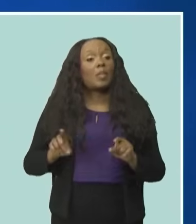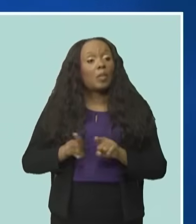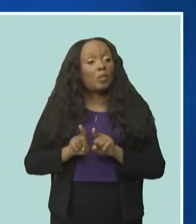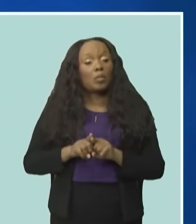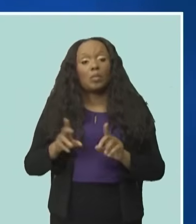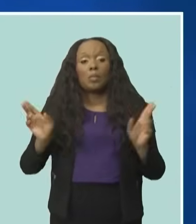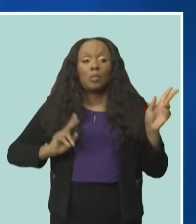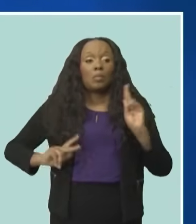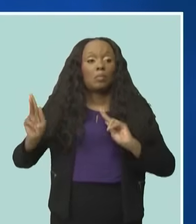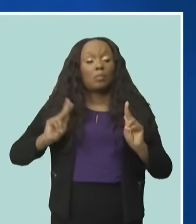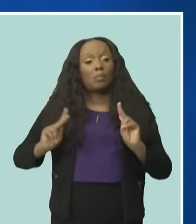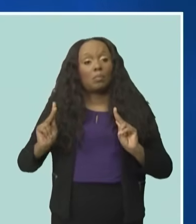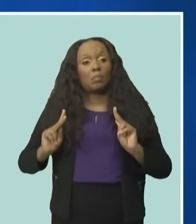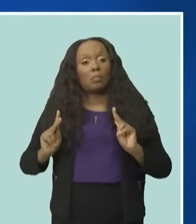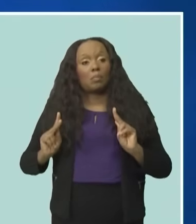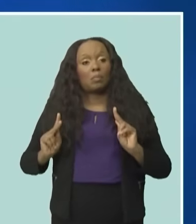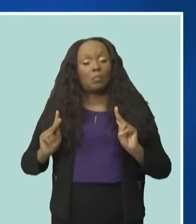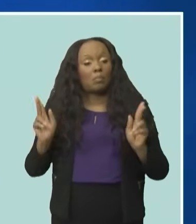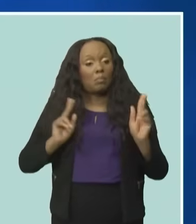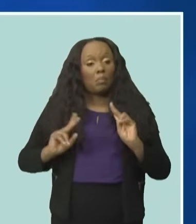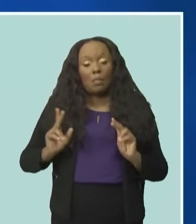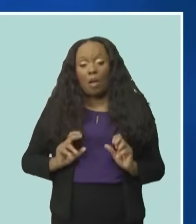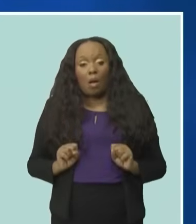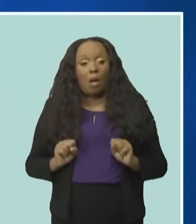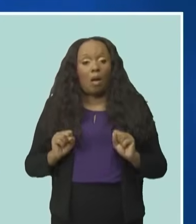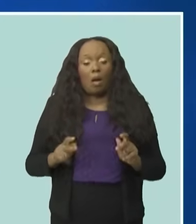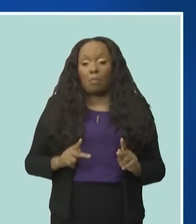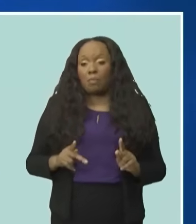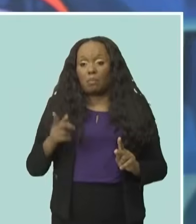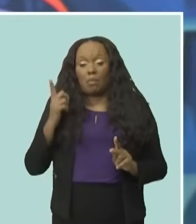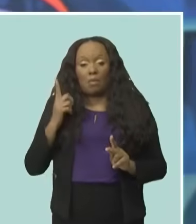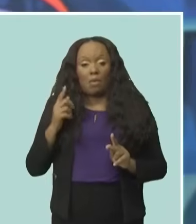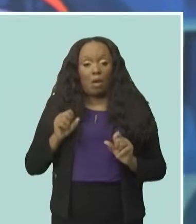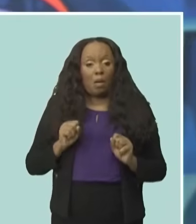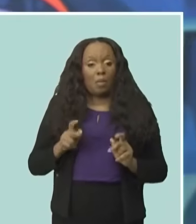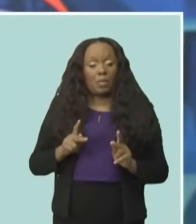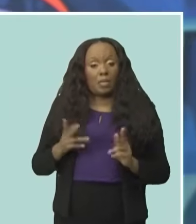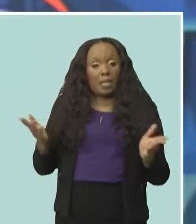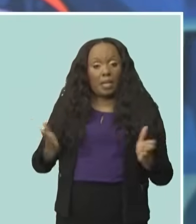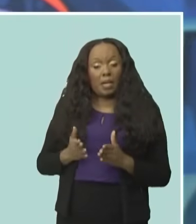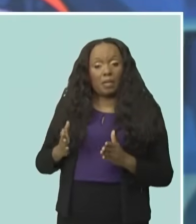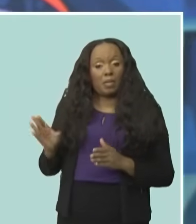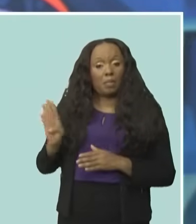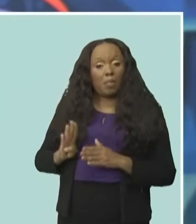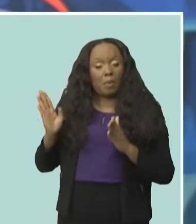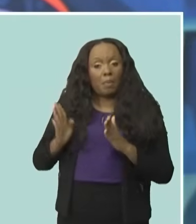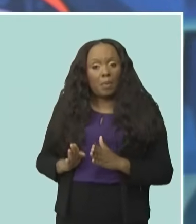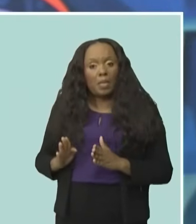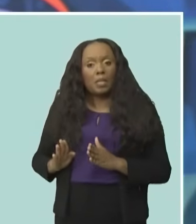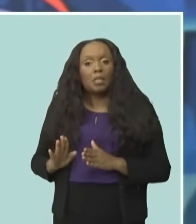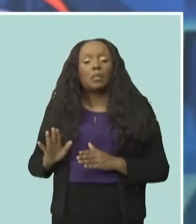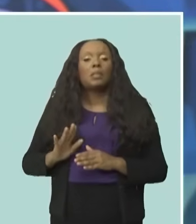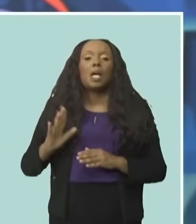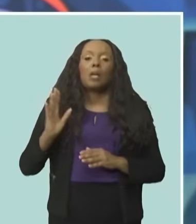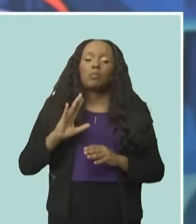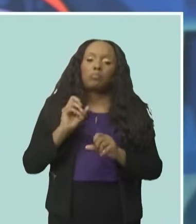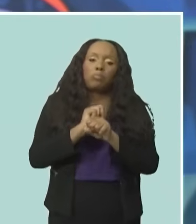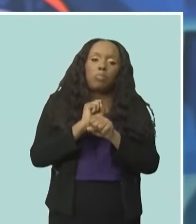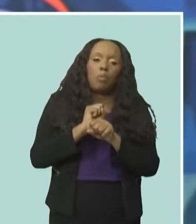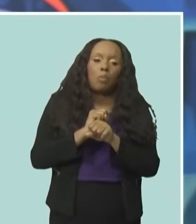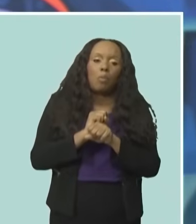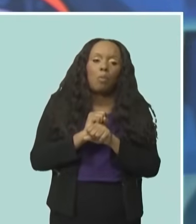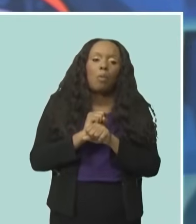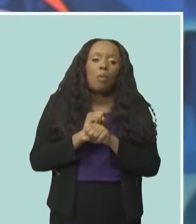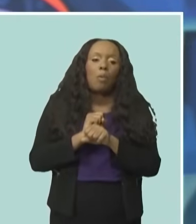want to return back to Guyana to be part of this change. He tells the business report the skill sets of Barbadians in